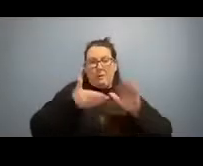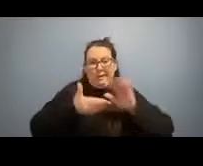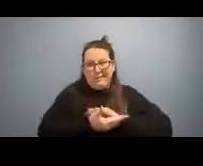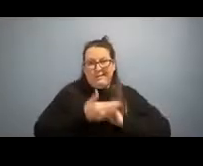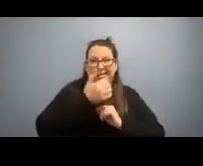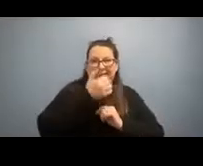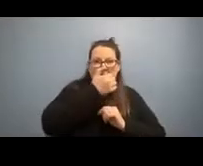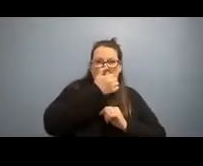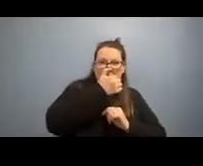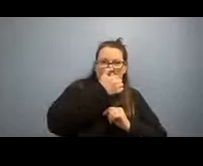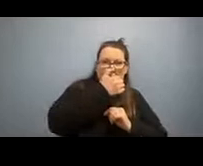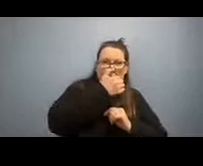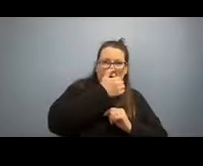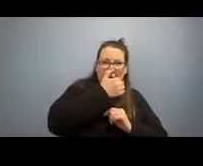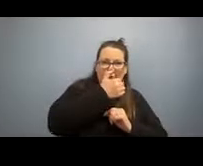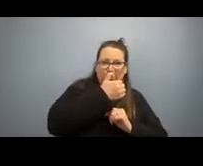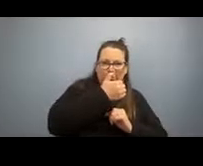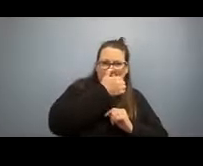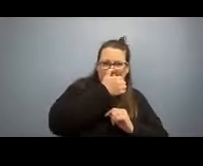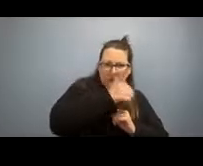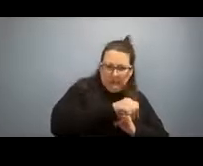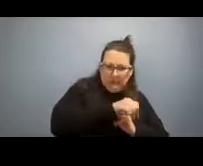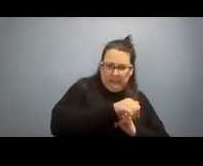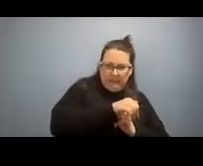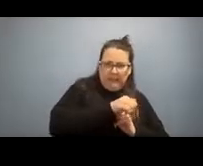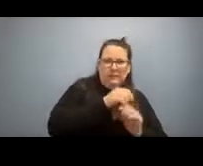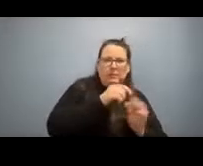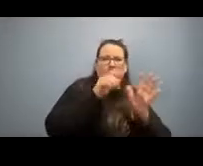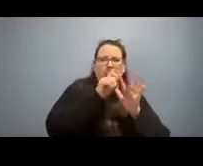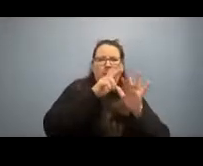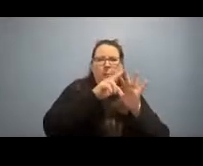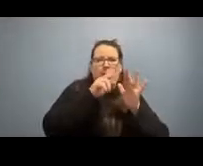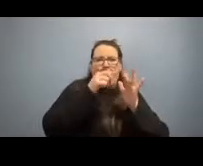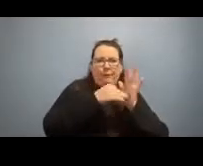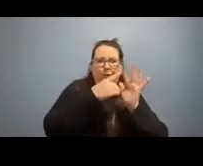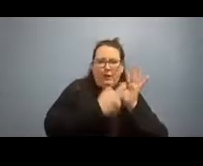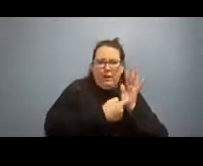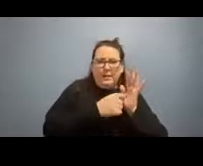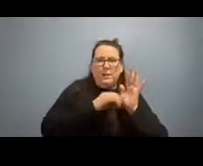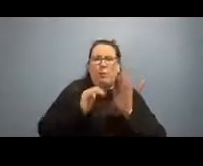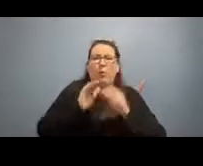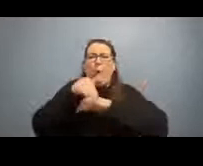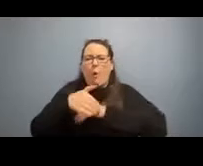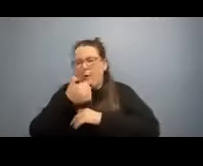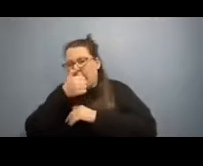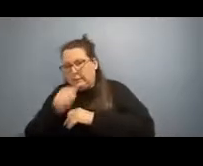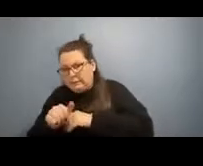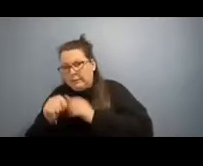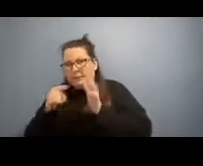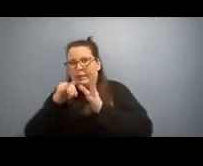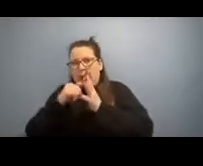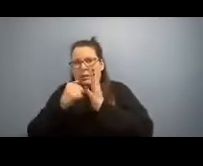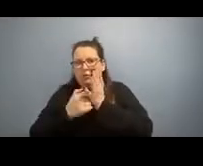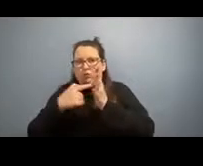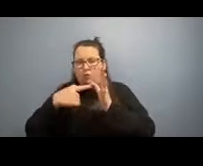those over 60 to be given AstraZeneca due to the TTS. Anyone under 60 who wants to take